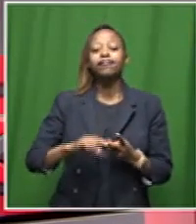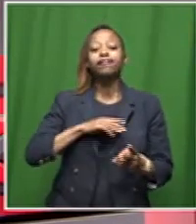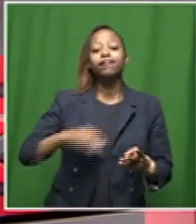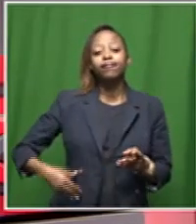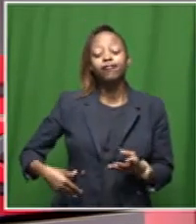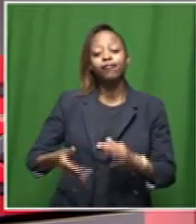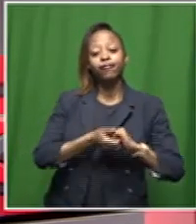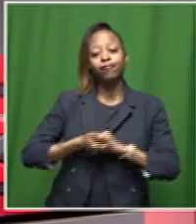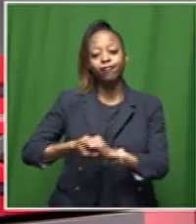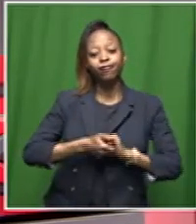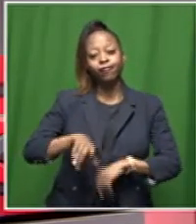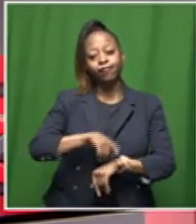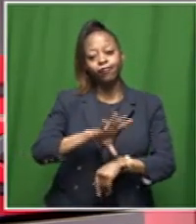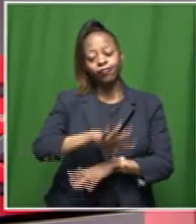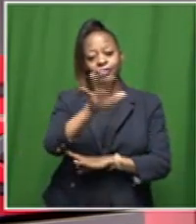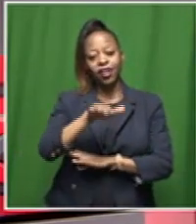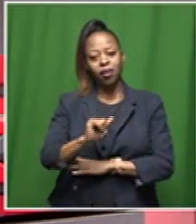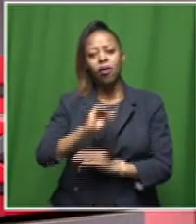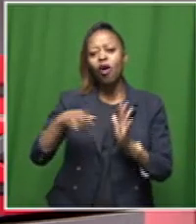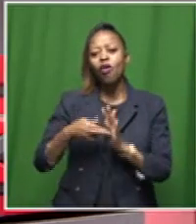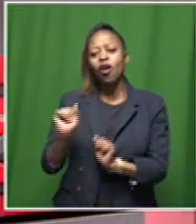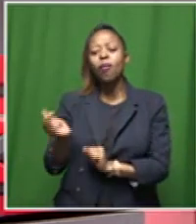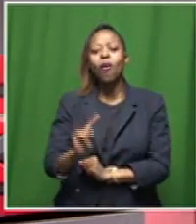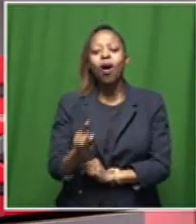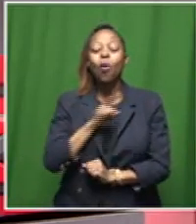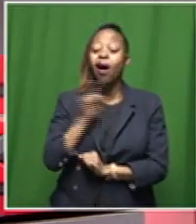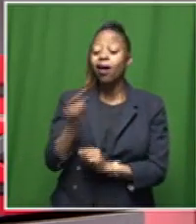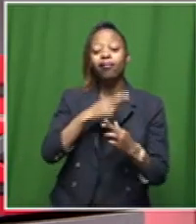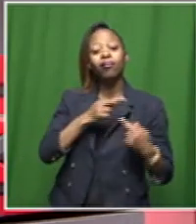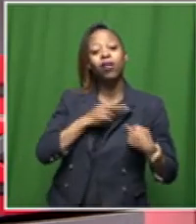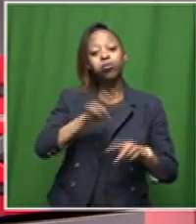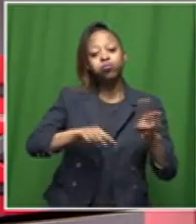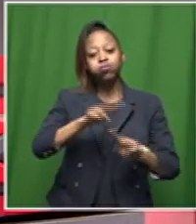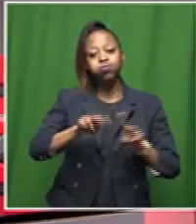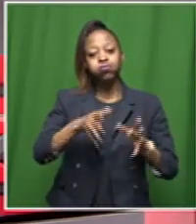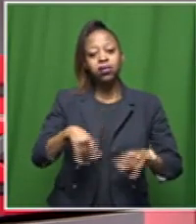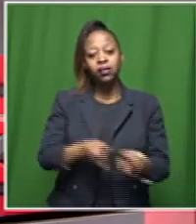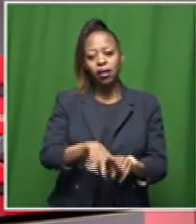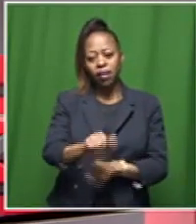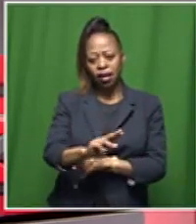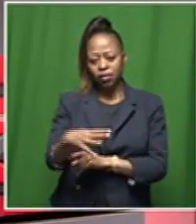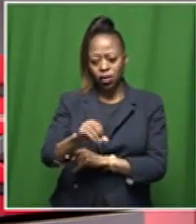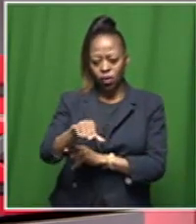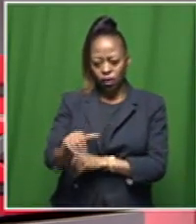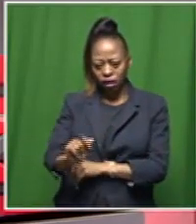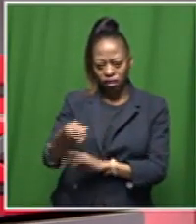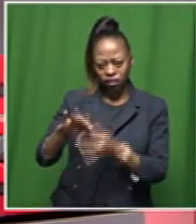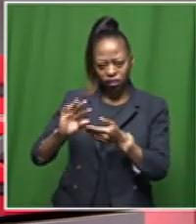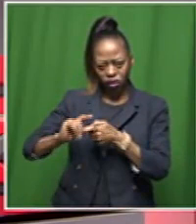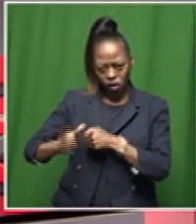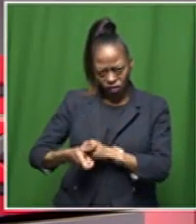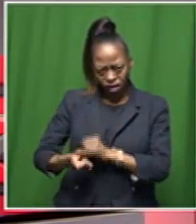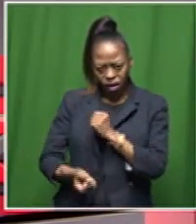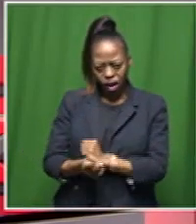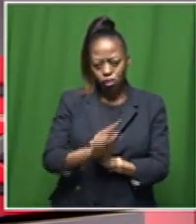Association of Medical Councils of Africa about their role as regulators, as well as the AMCOA International Conference that will be taking place from the